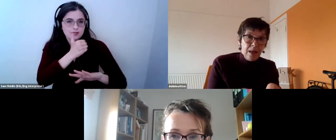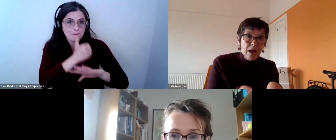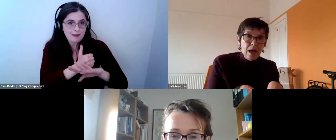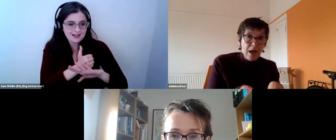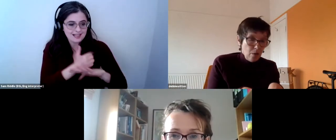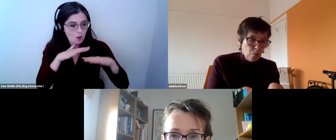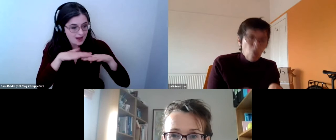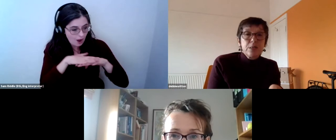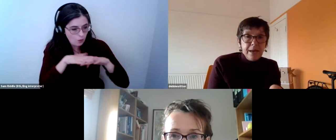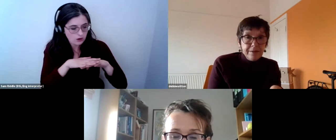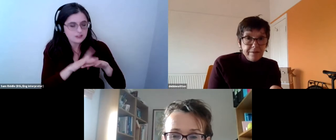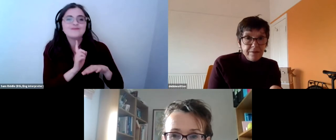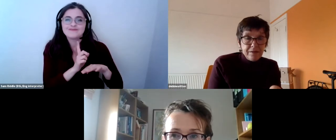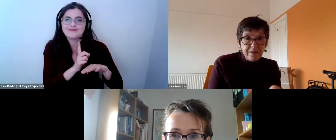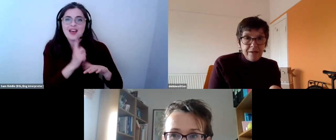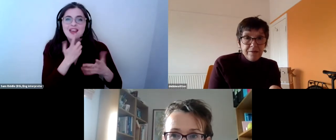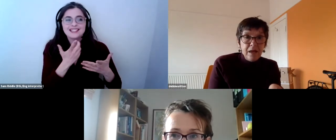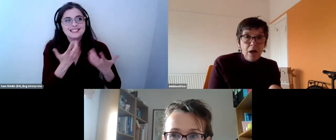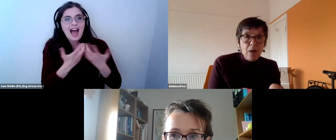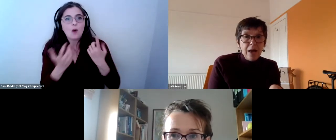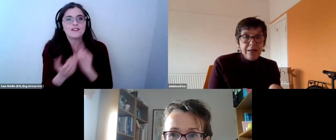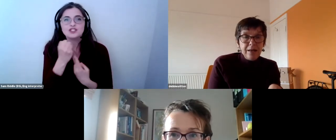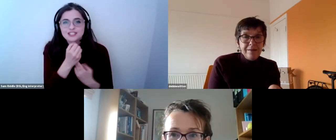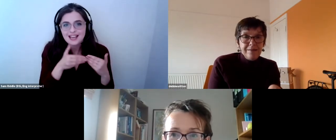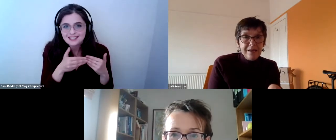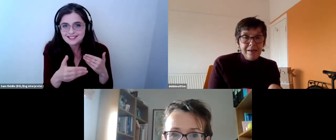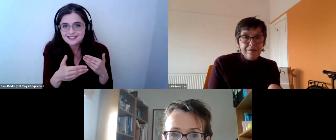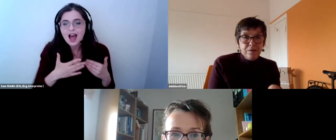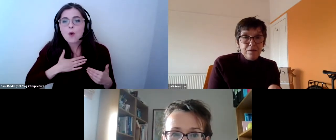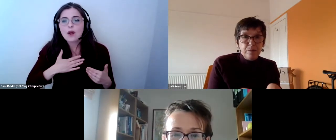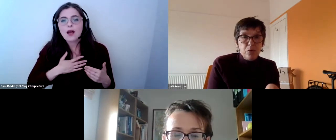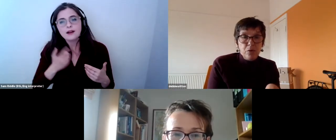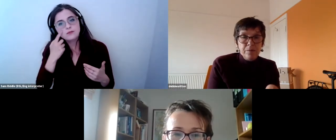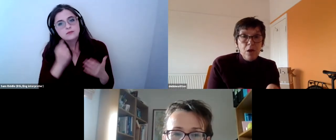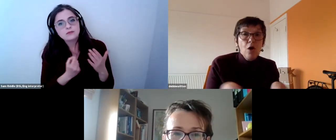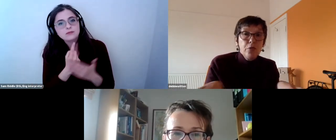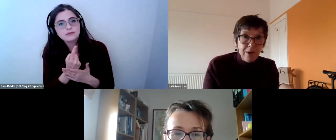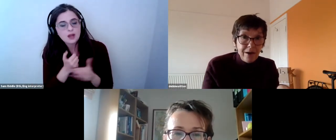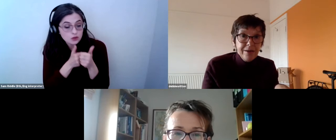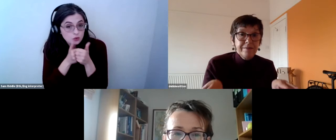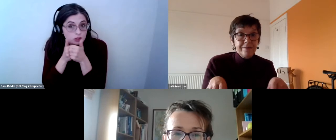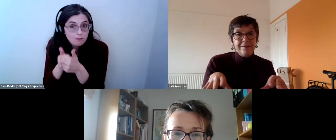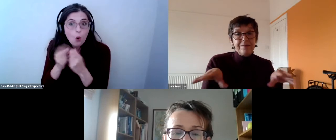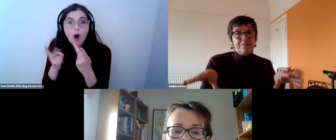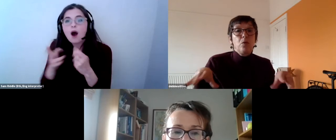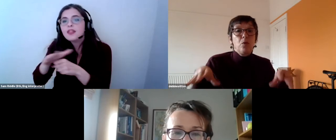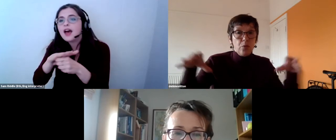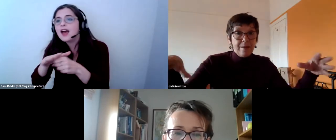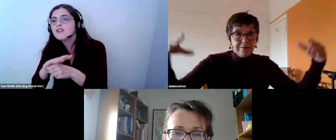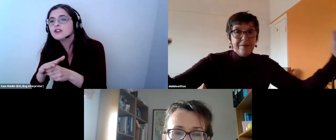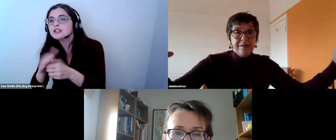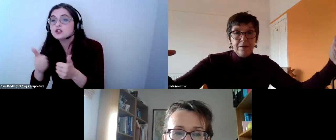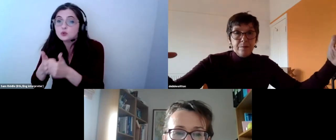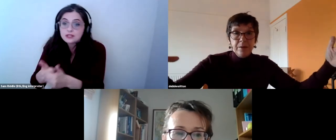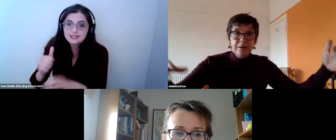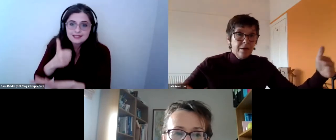been what has made us a success. And what I'd like to see is to support other areas, to support them